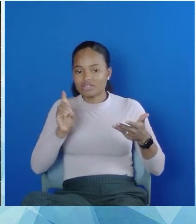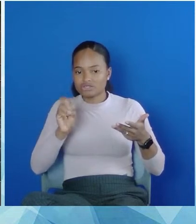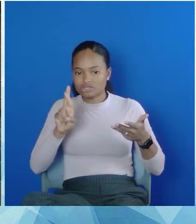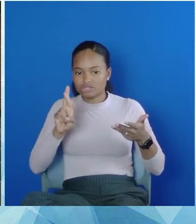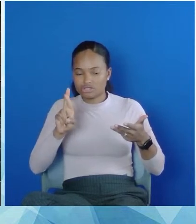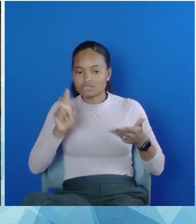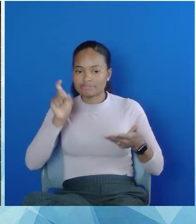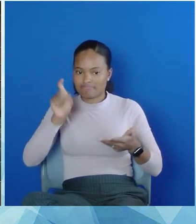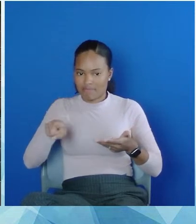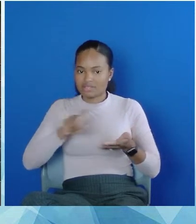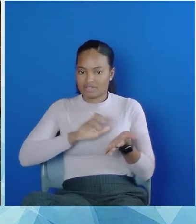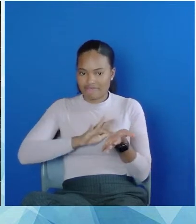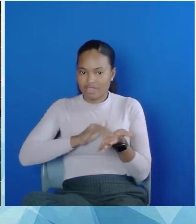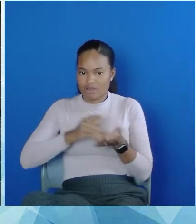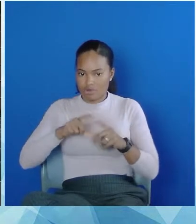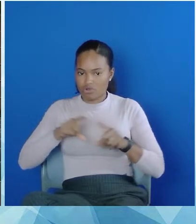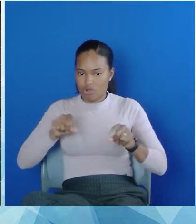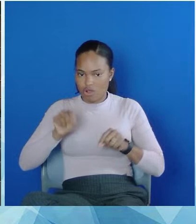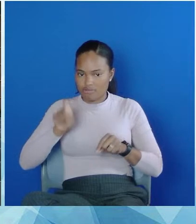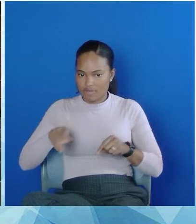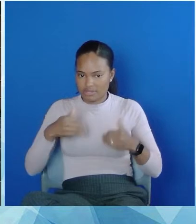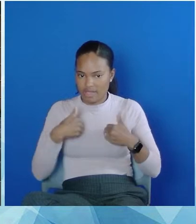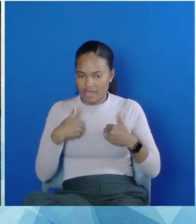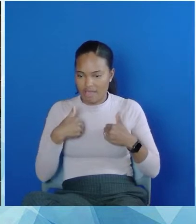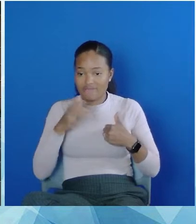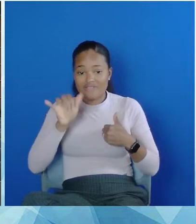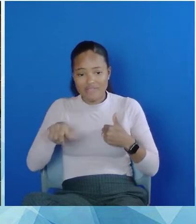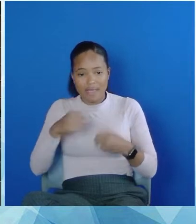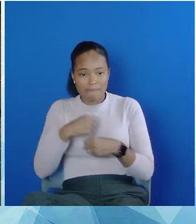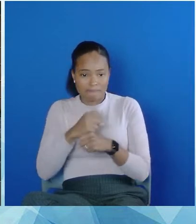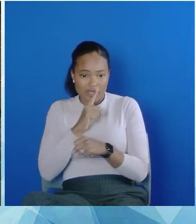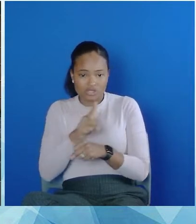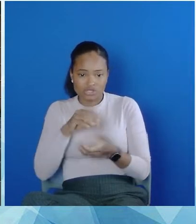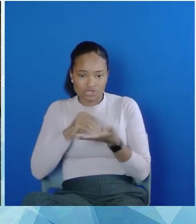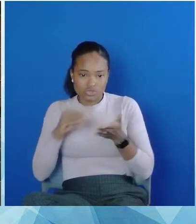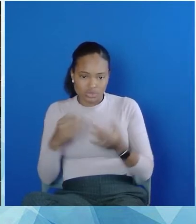fingerprinted as well. This is something to ensure the safety of the students.